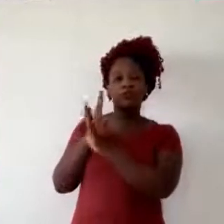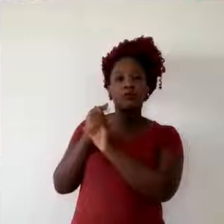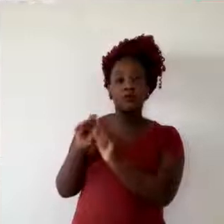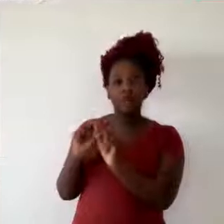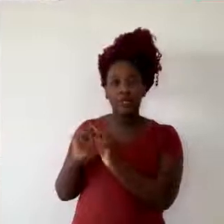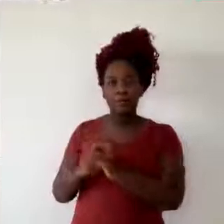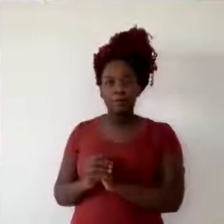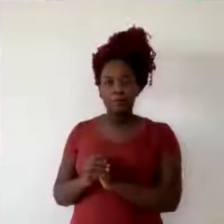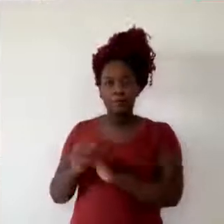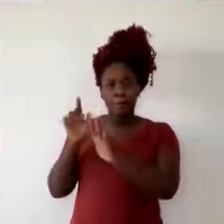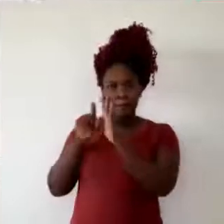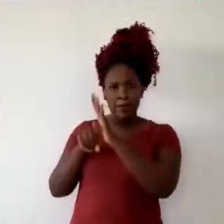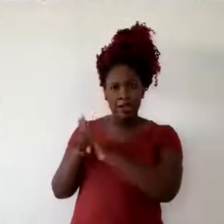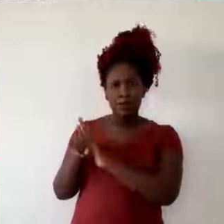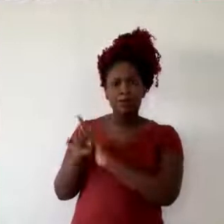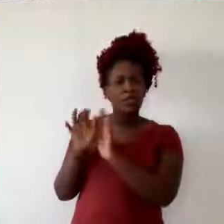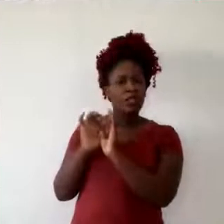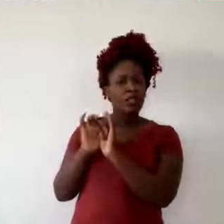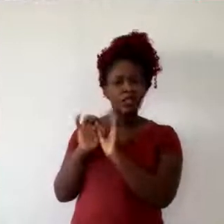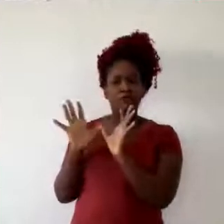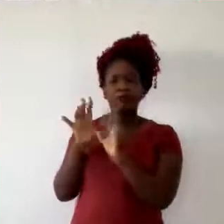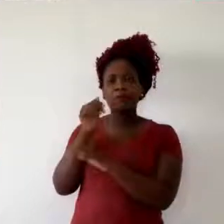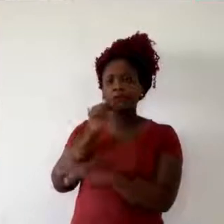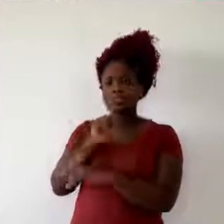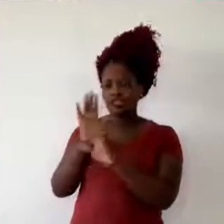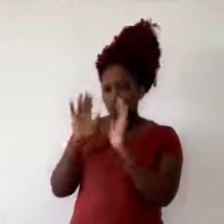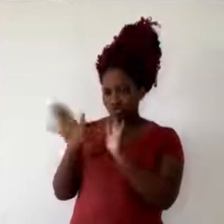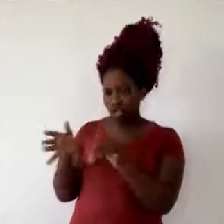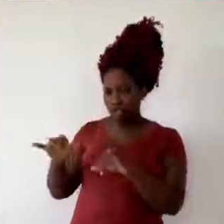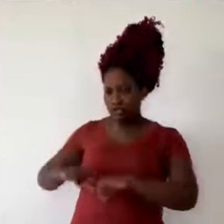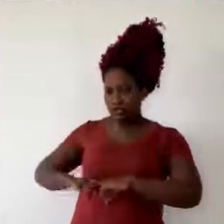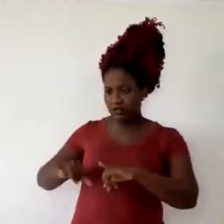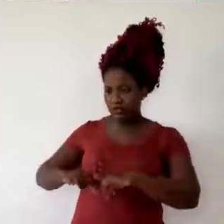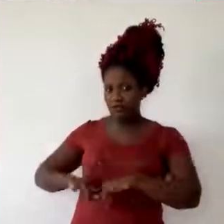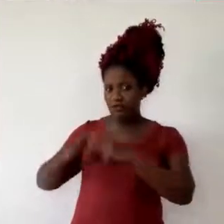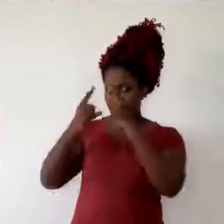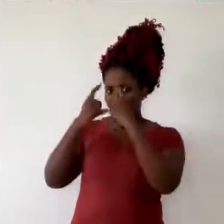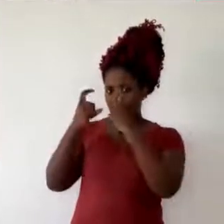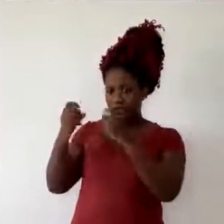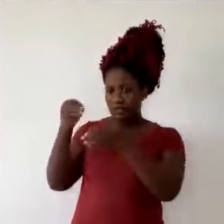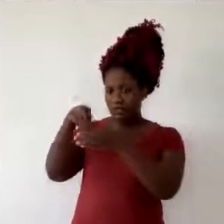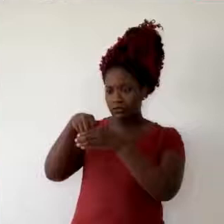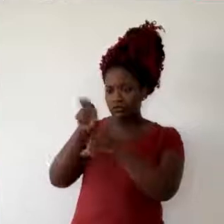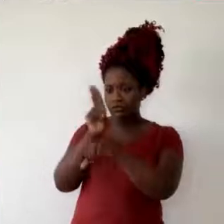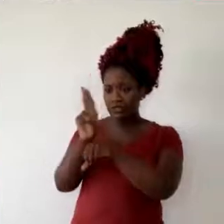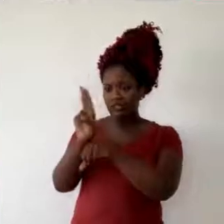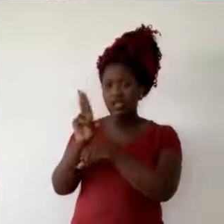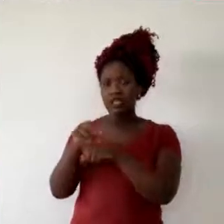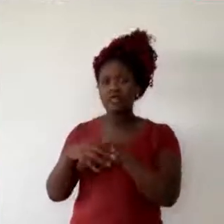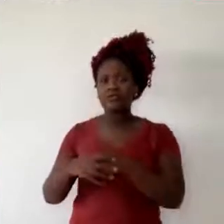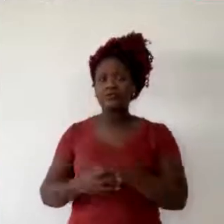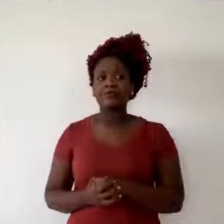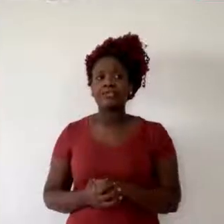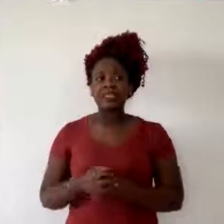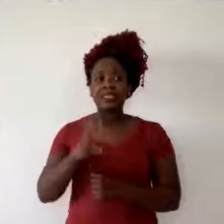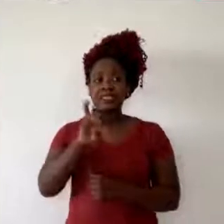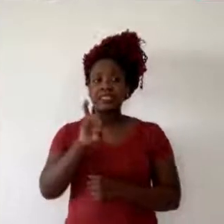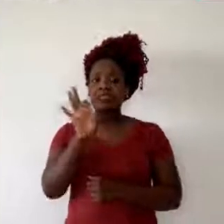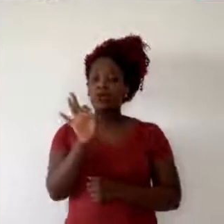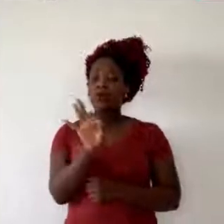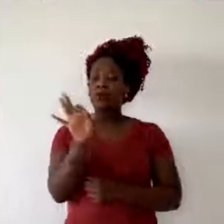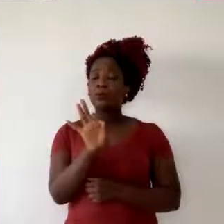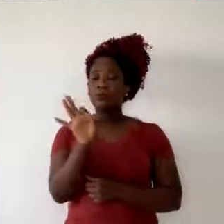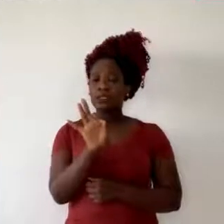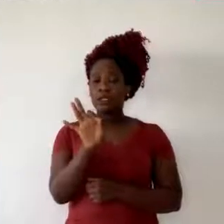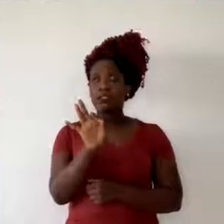that when we asked people spontaneously if they had already endured violence at the university,